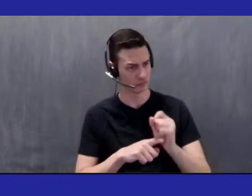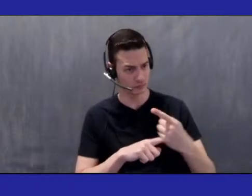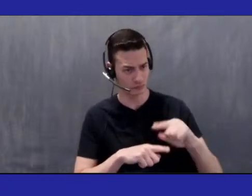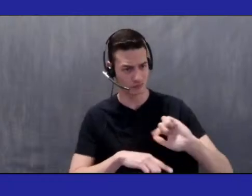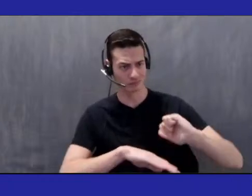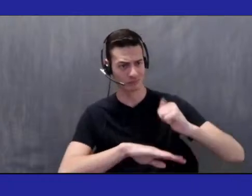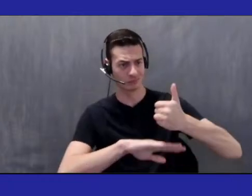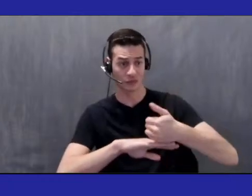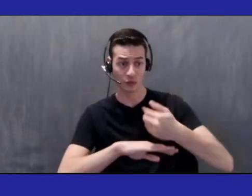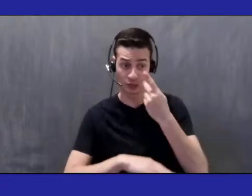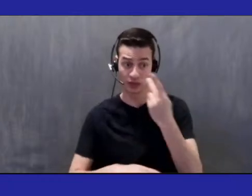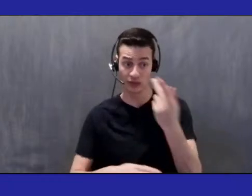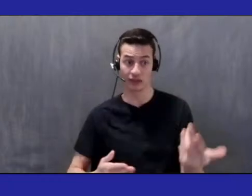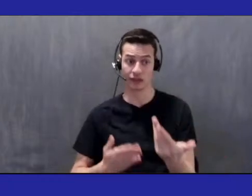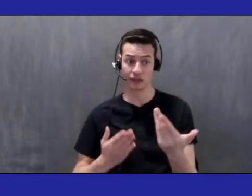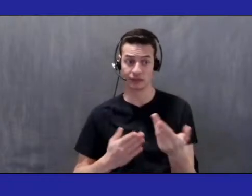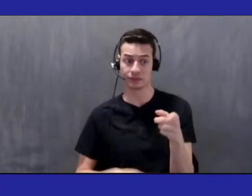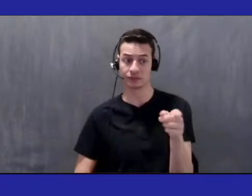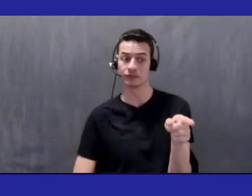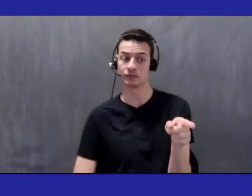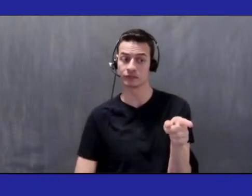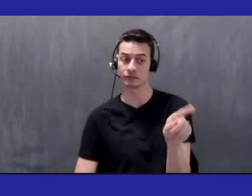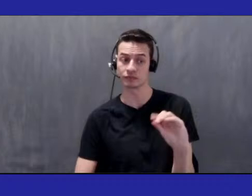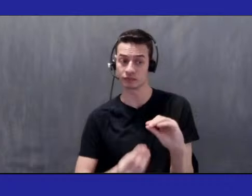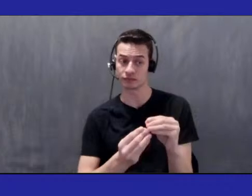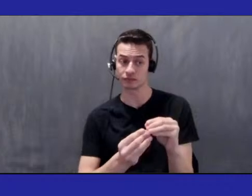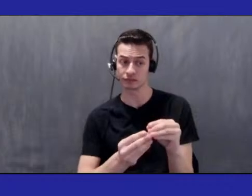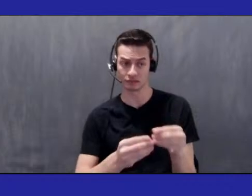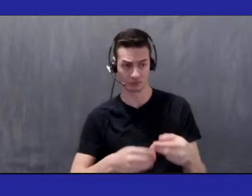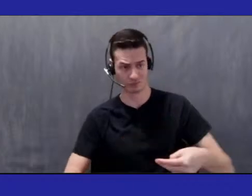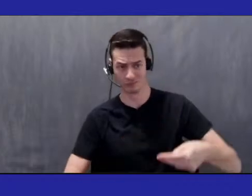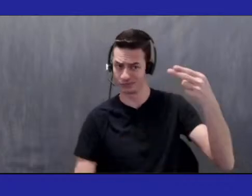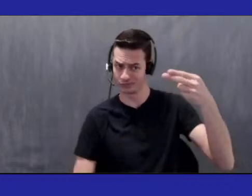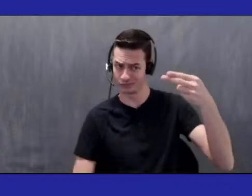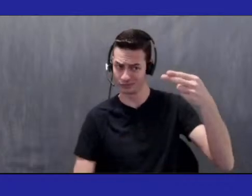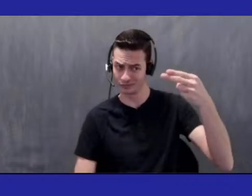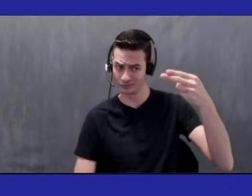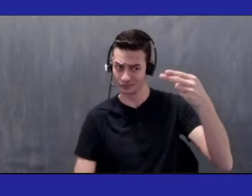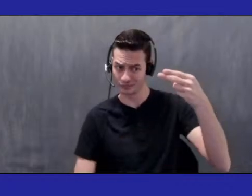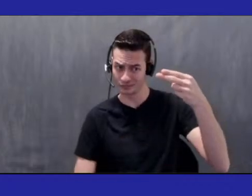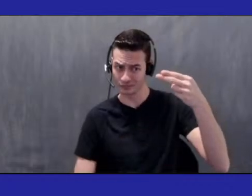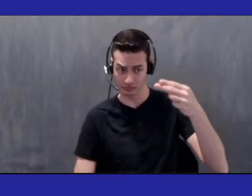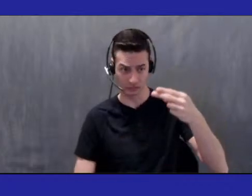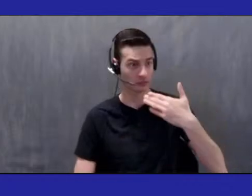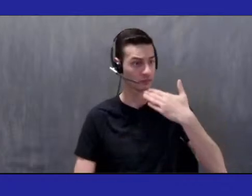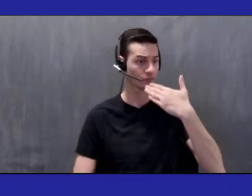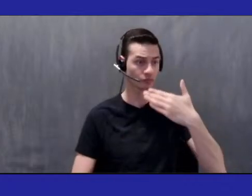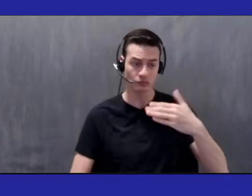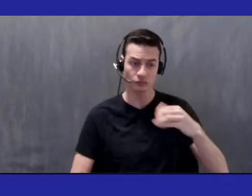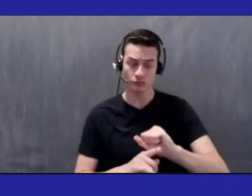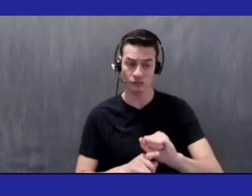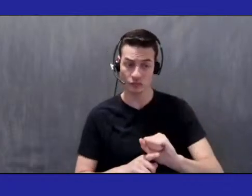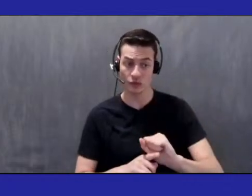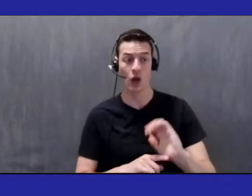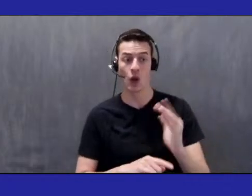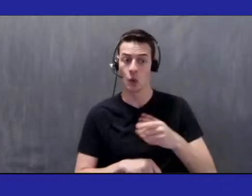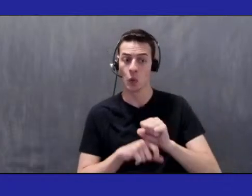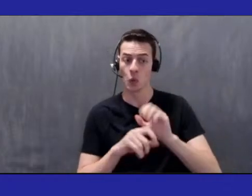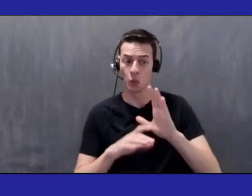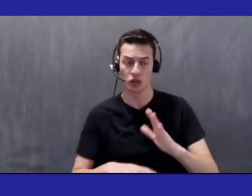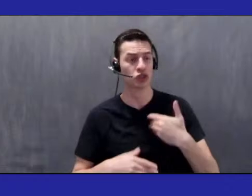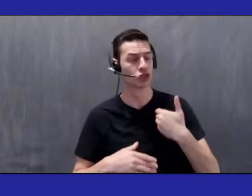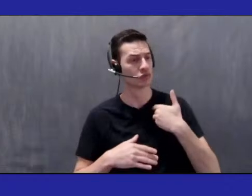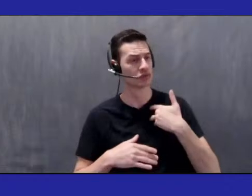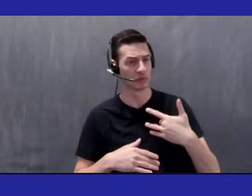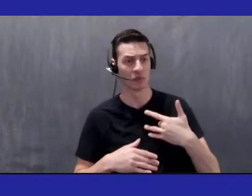As you see, the numbers are very high. The training is robust, and our employees are generally in compliance with